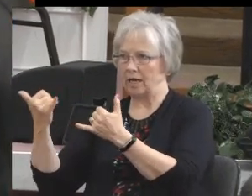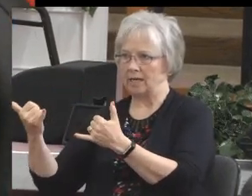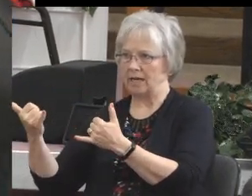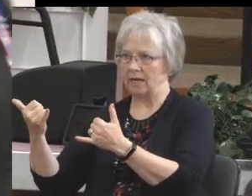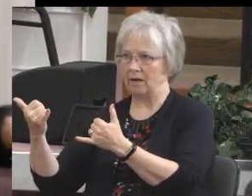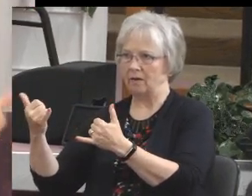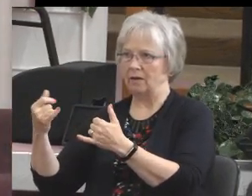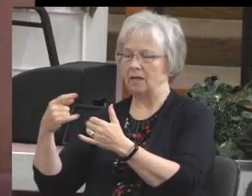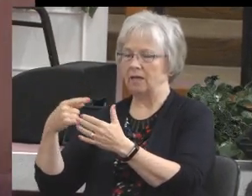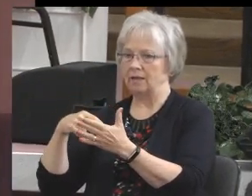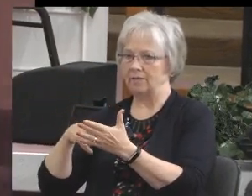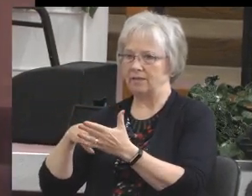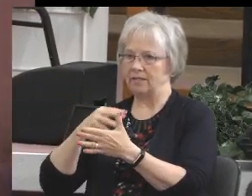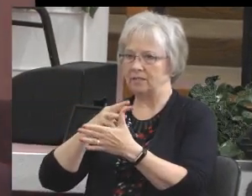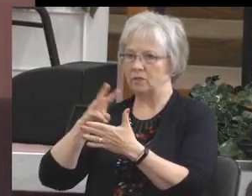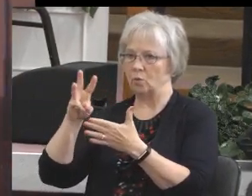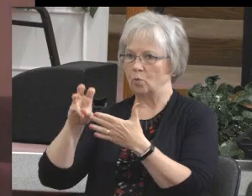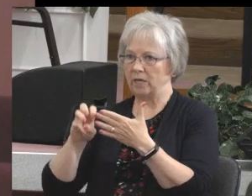weekend,